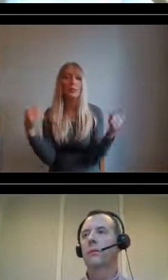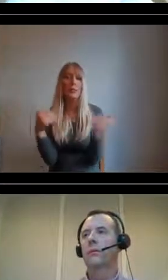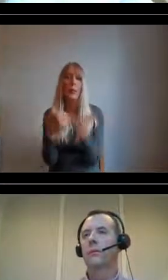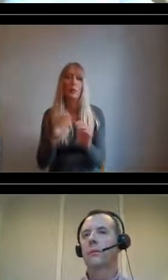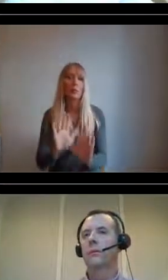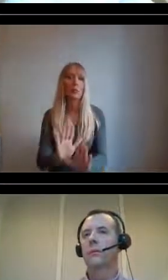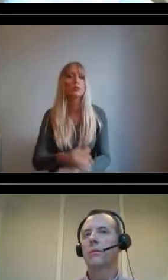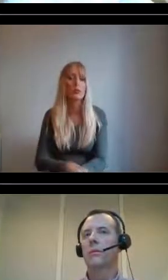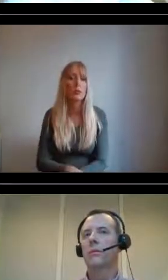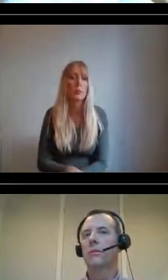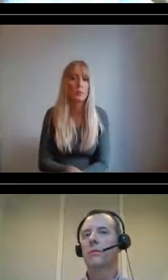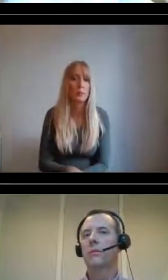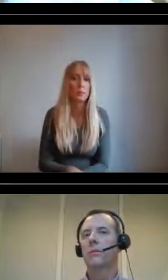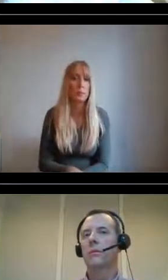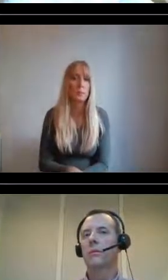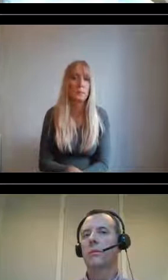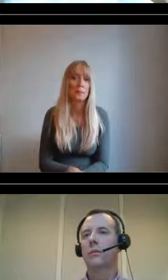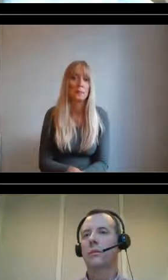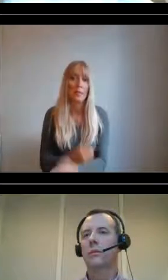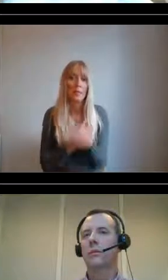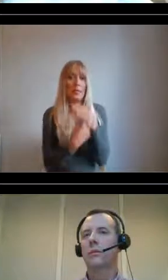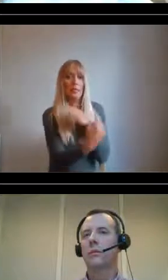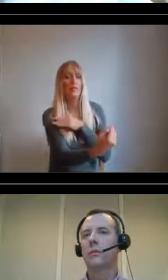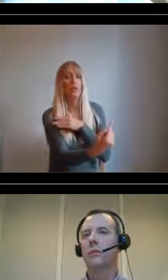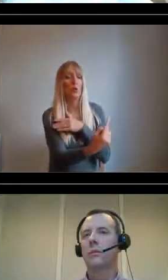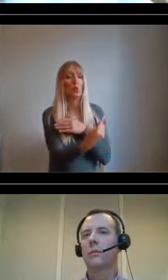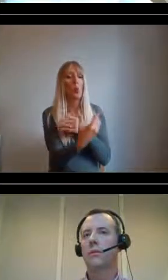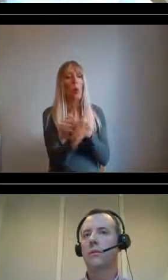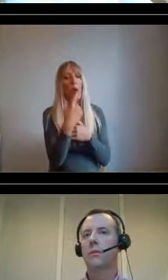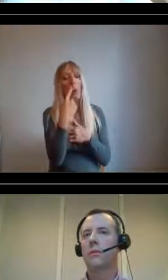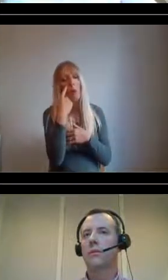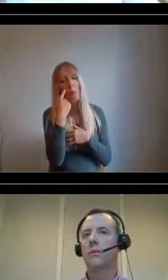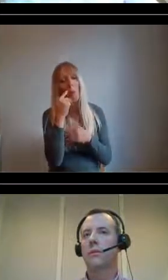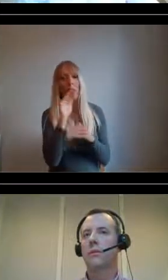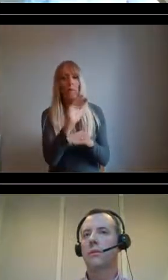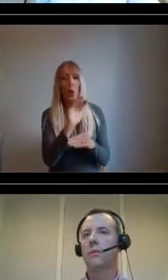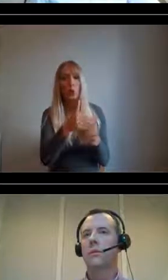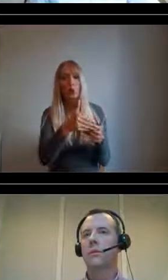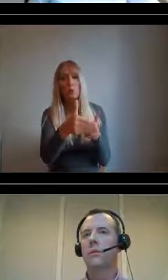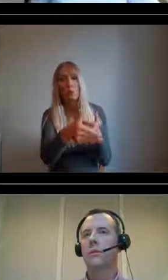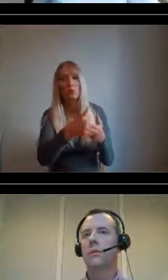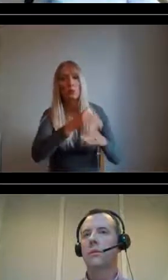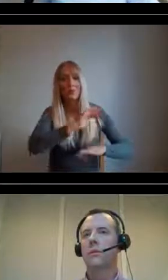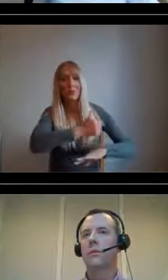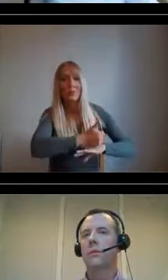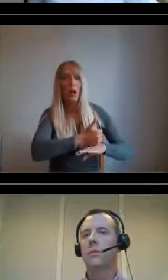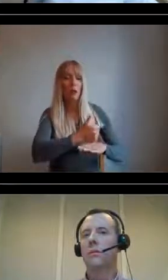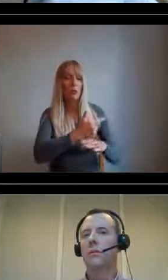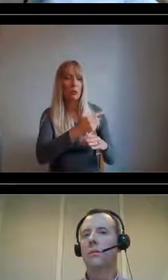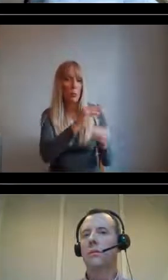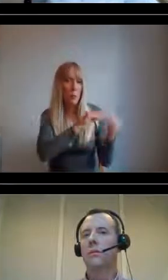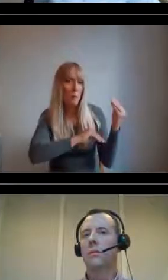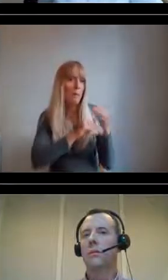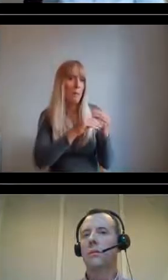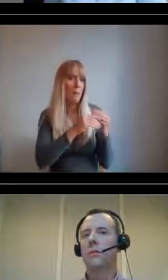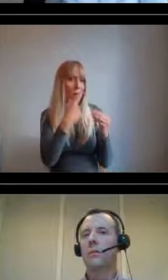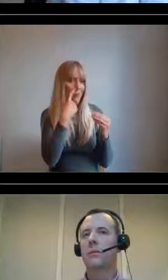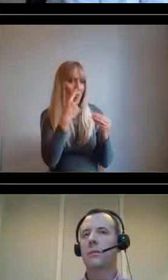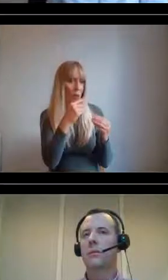Crossing. It will be something that is being looked at in the, as I say, in the road investment